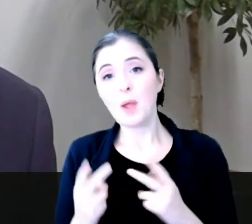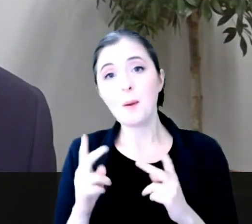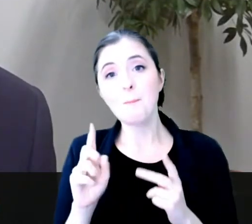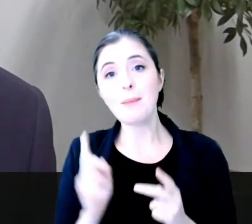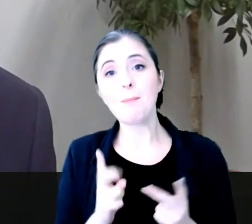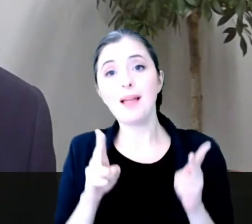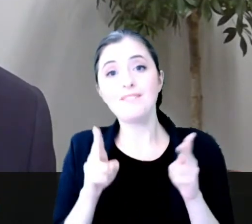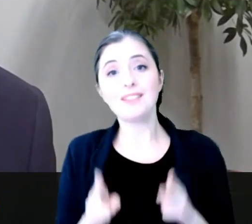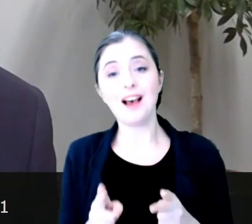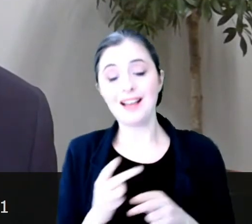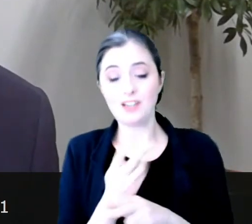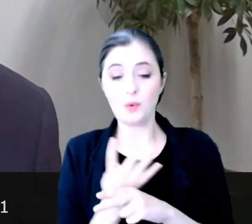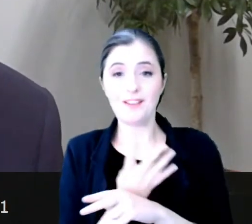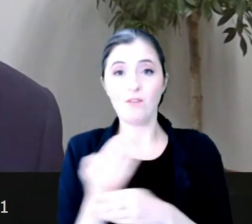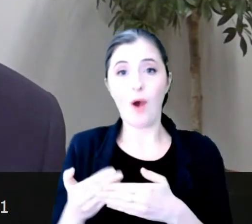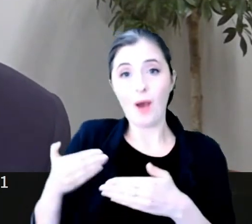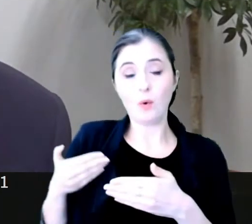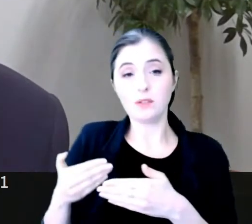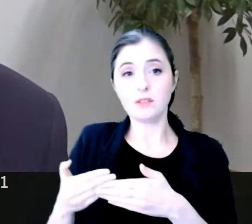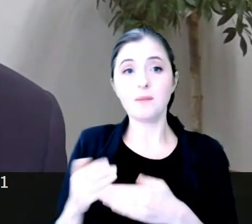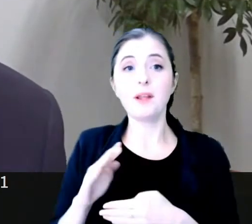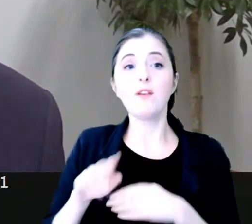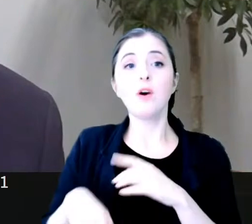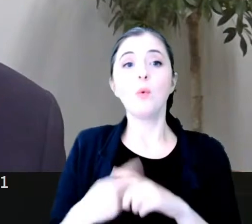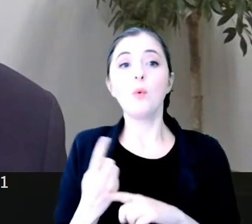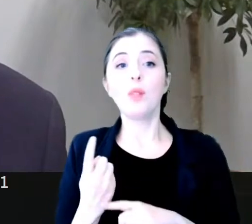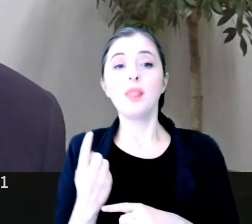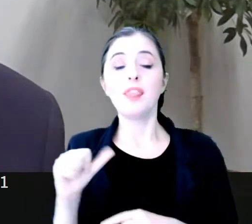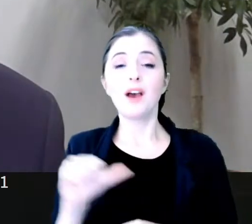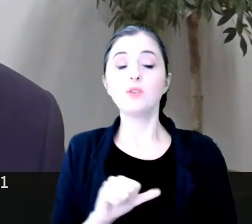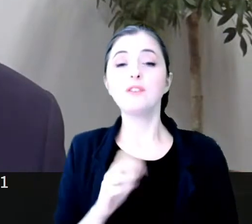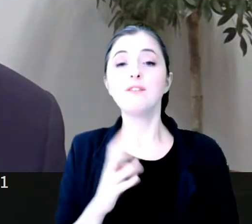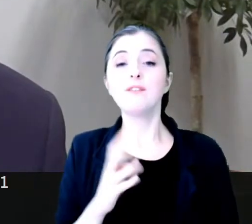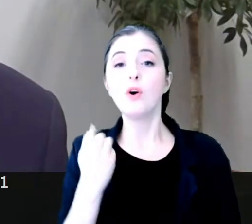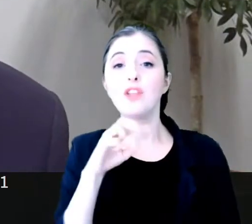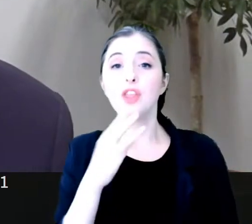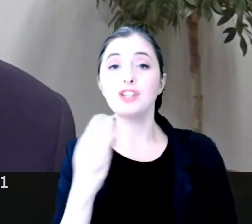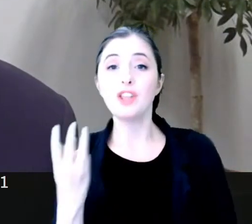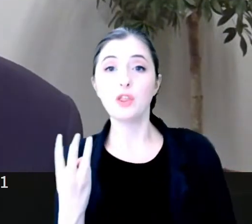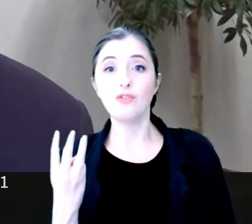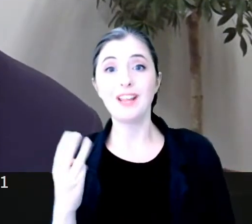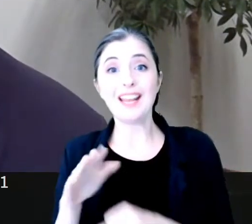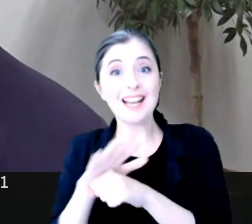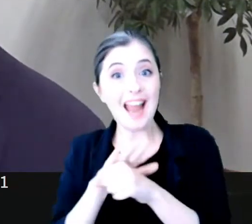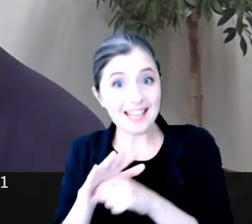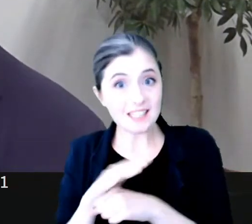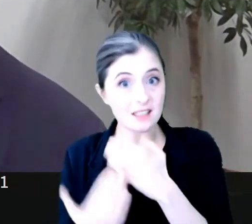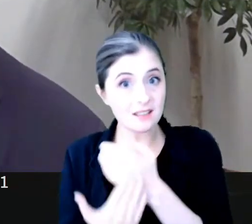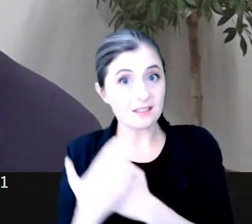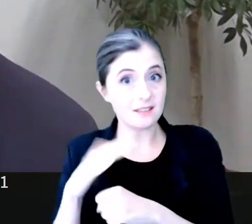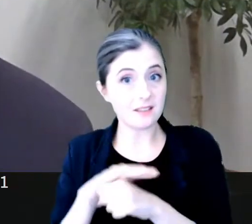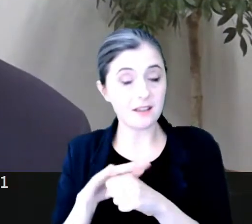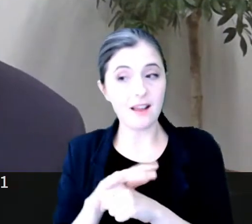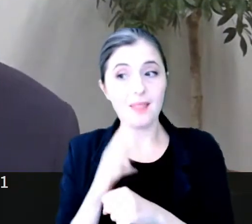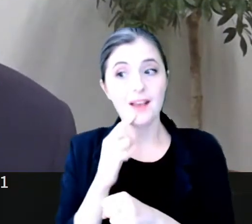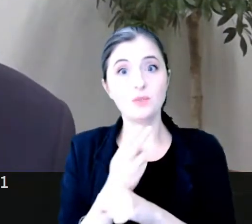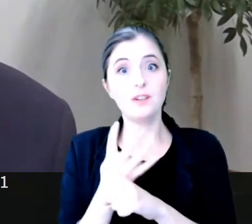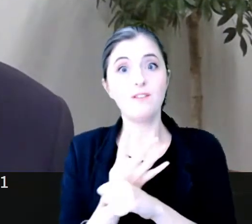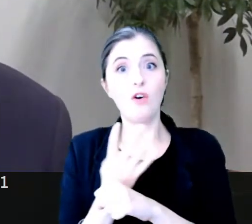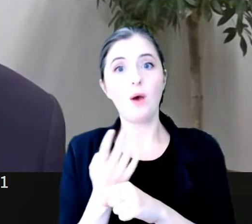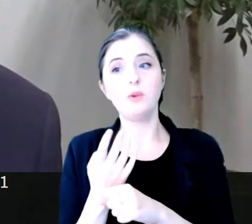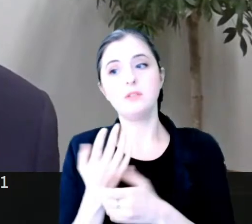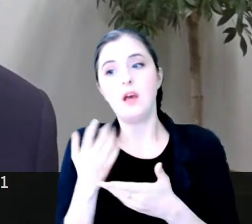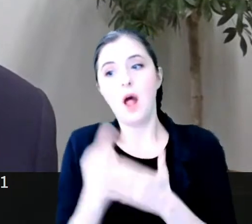than 1,543 cases in the last 24 hours alone. So although it's good that the number of cases is going